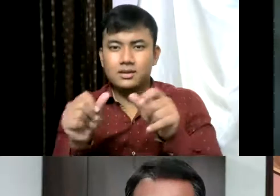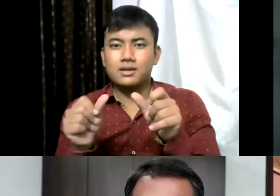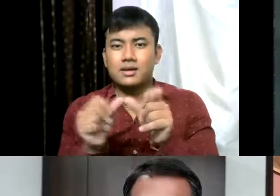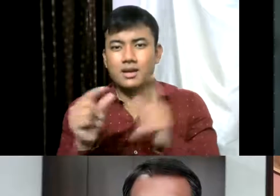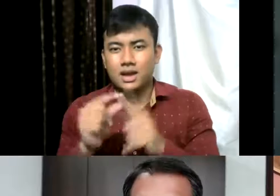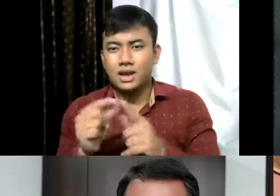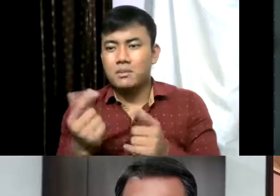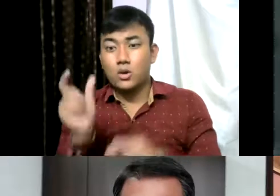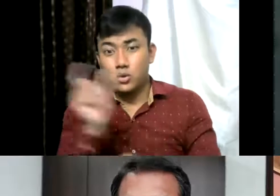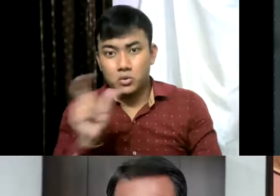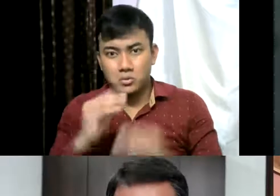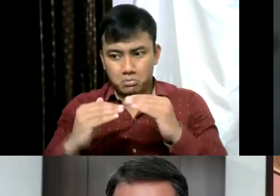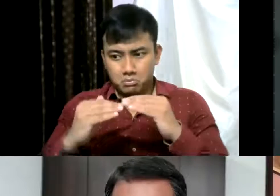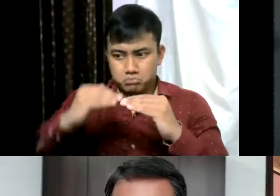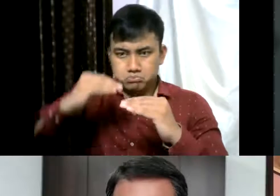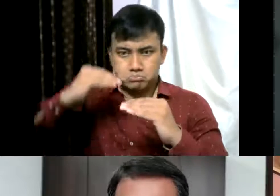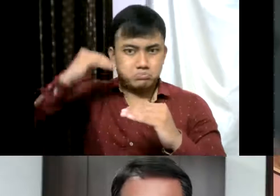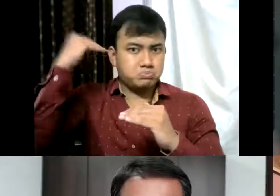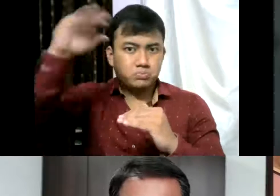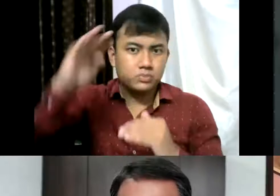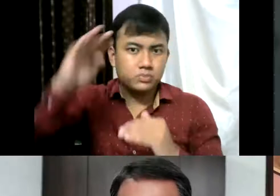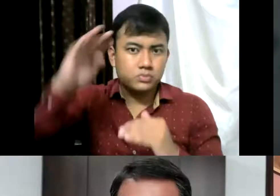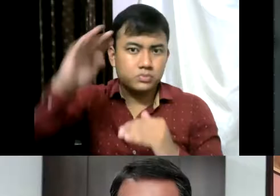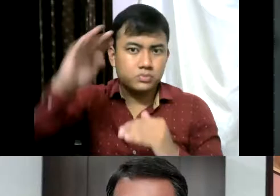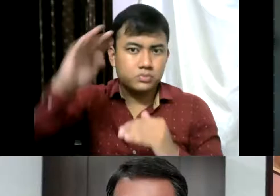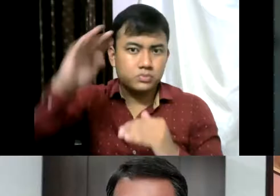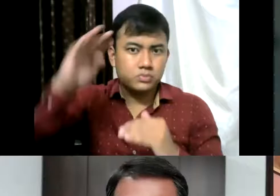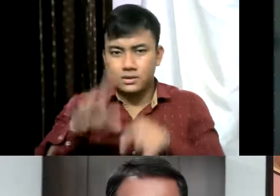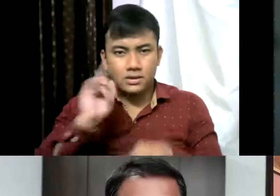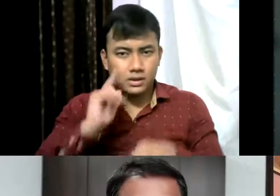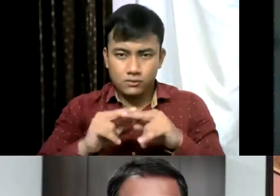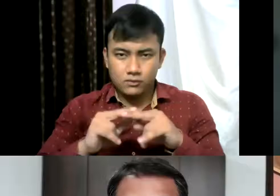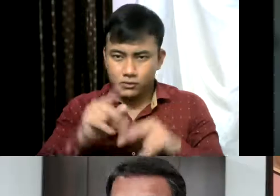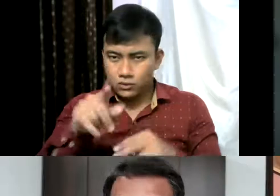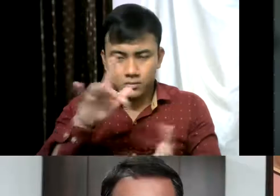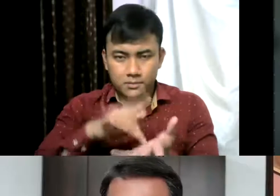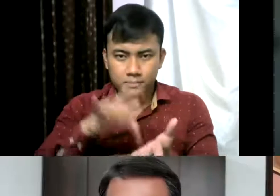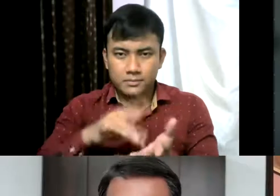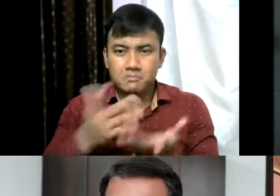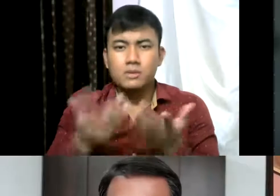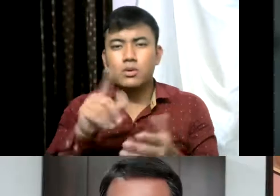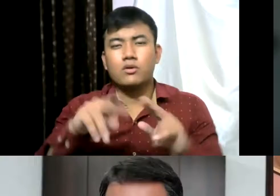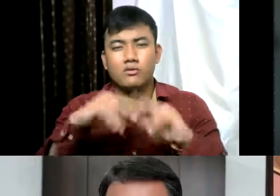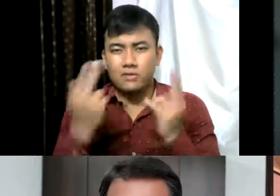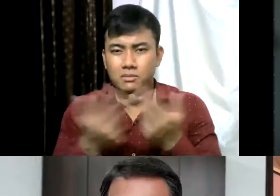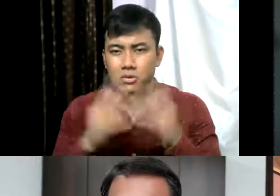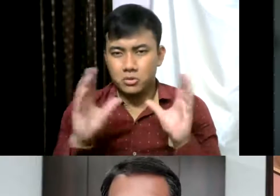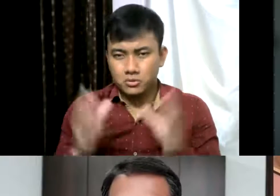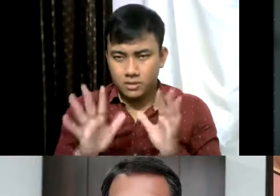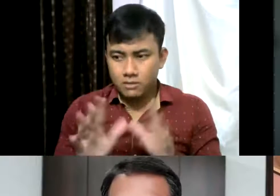usage, because throughout the day, understandably so, if you're in a lockdown and you've got family members all around